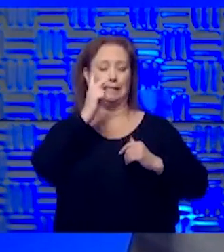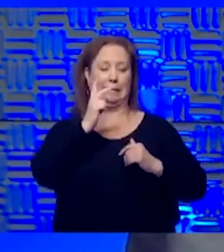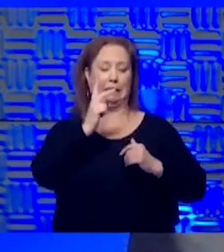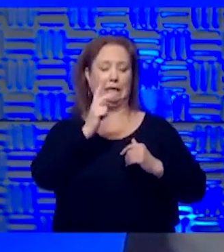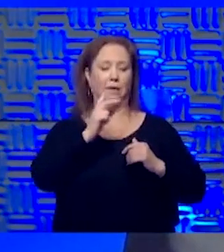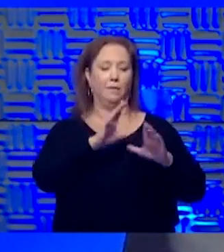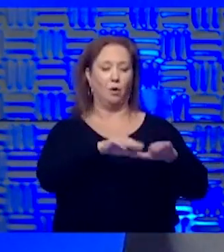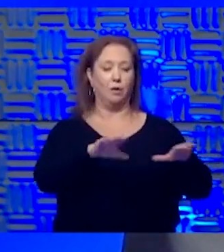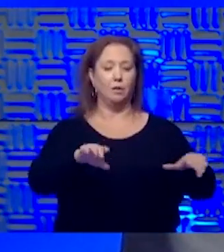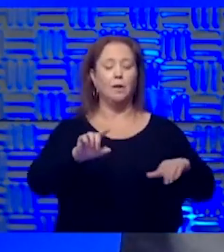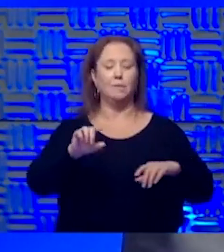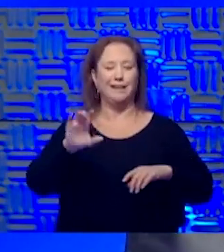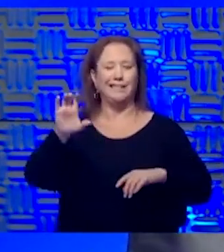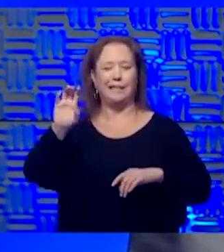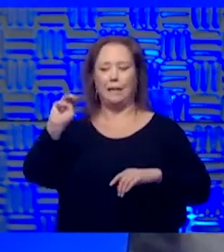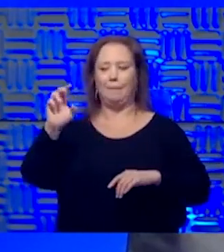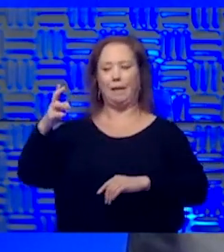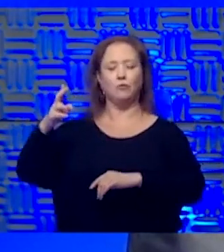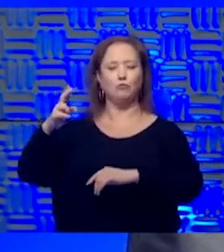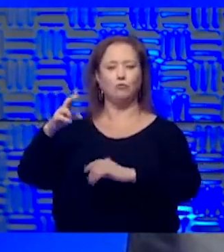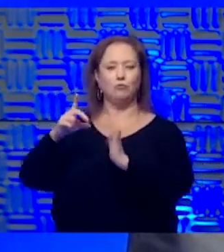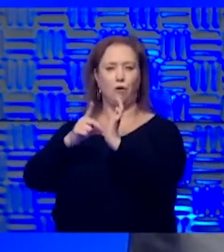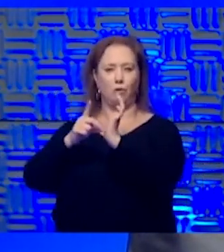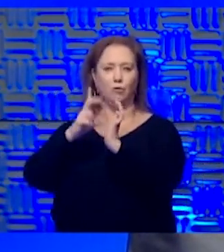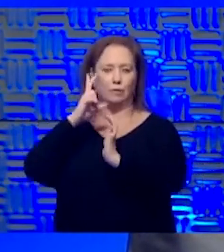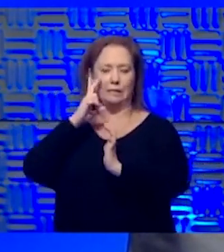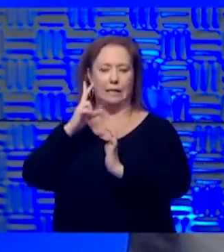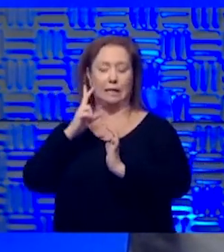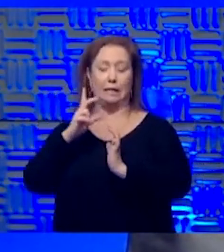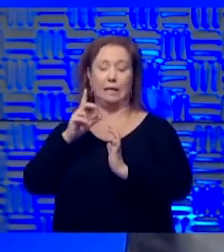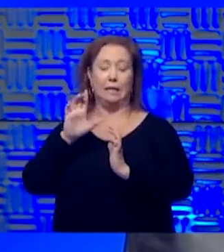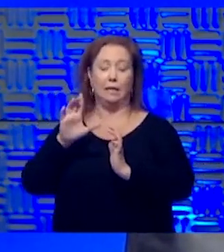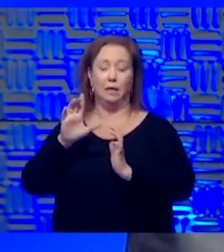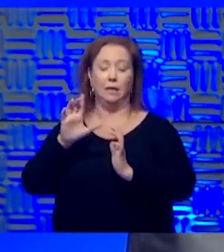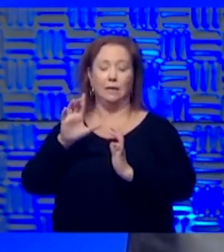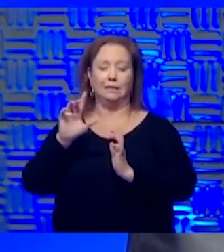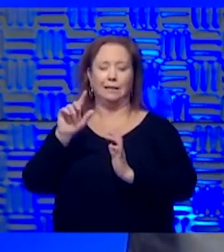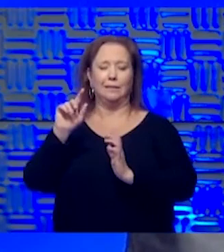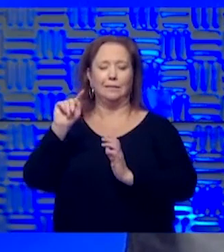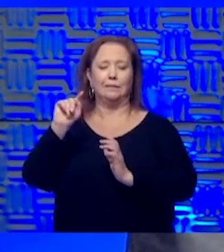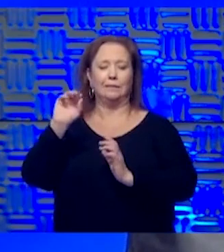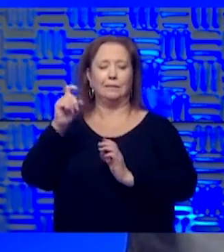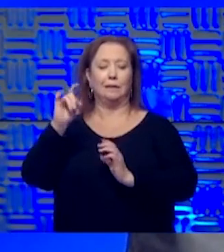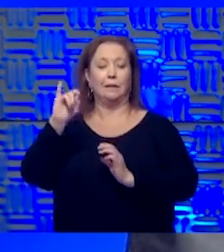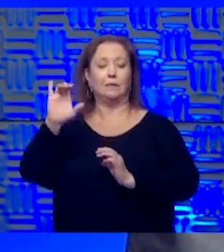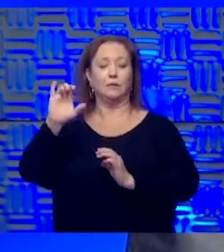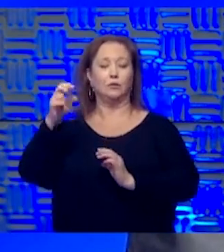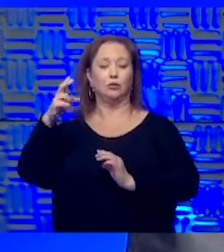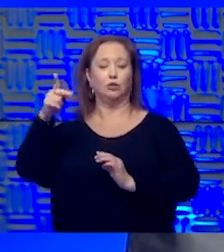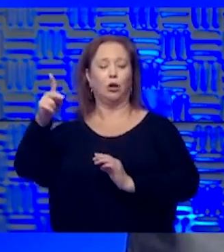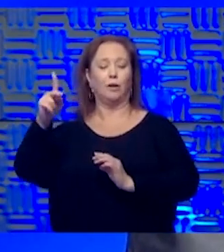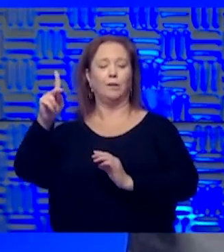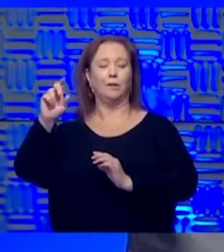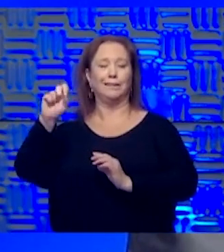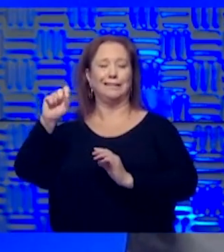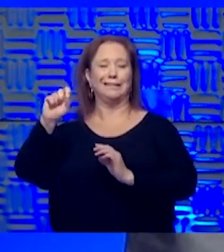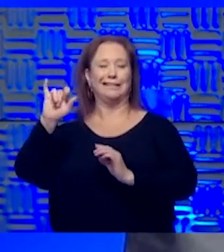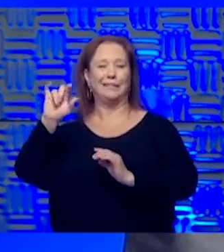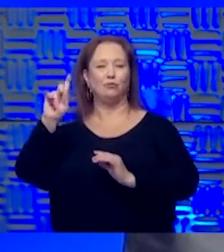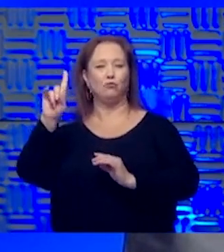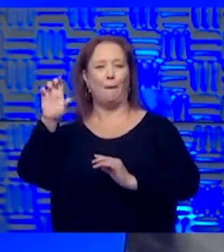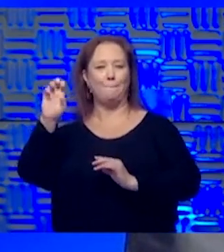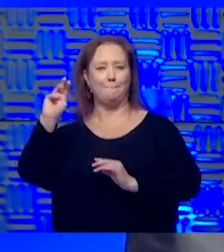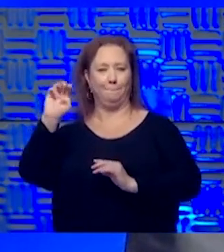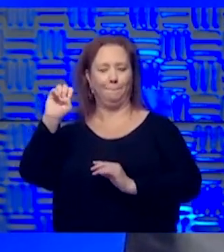our colleagues at Children's Mercy do. It's a toxic shock-like syndrome that you may have heard of, and